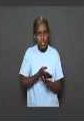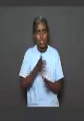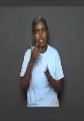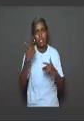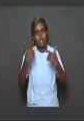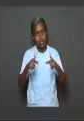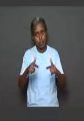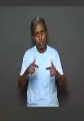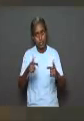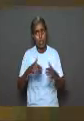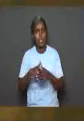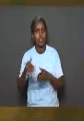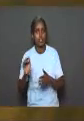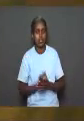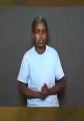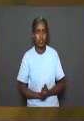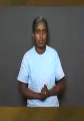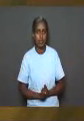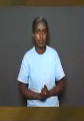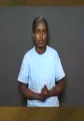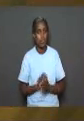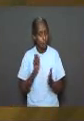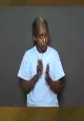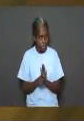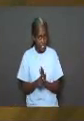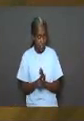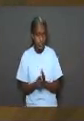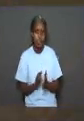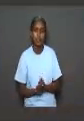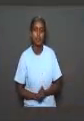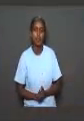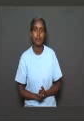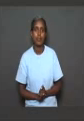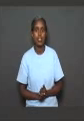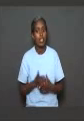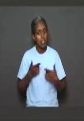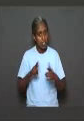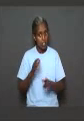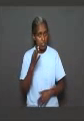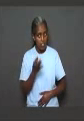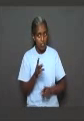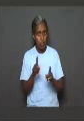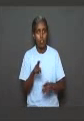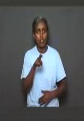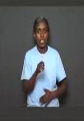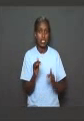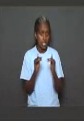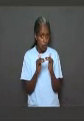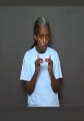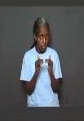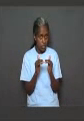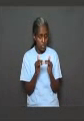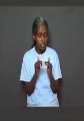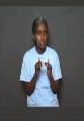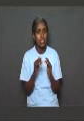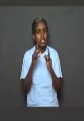limits exist. For example, let f of x equal